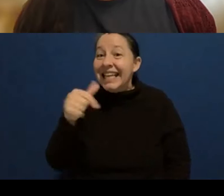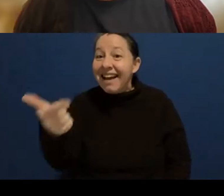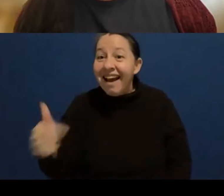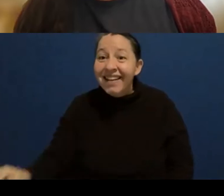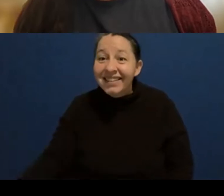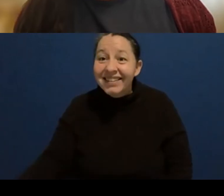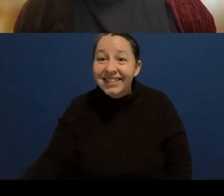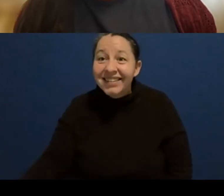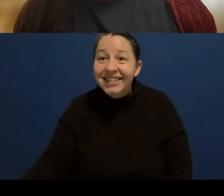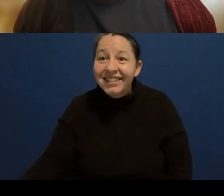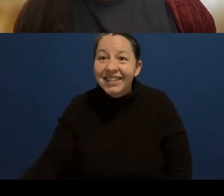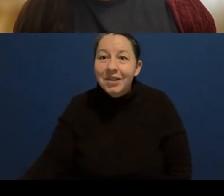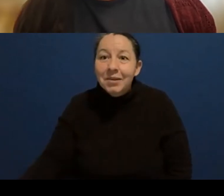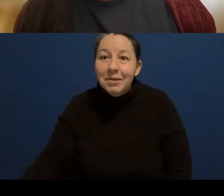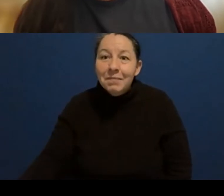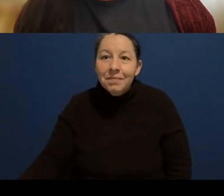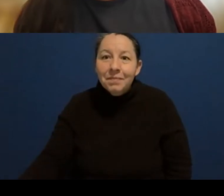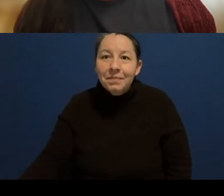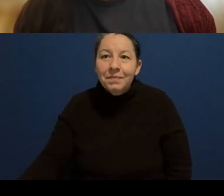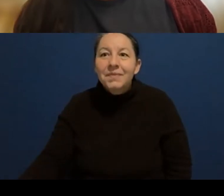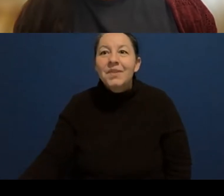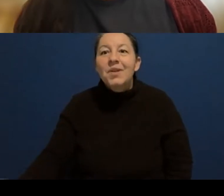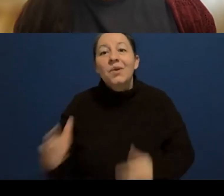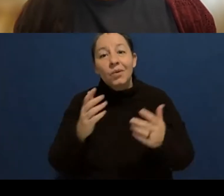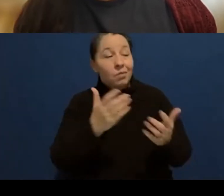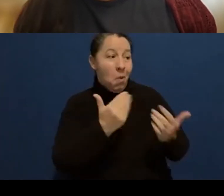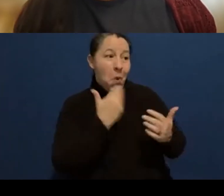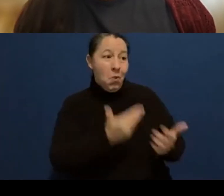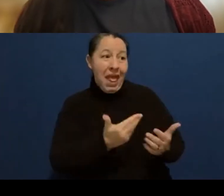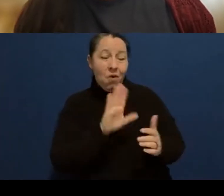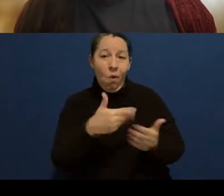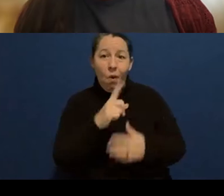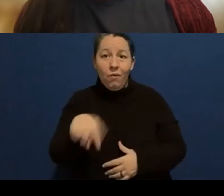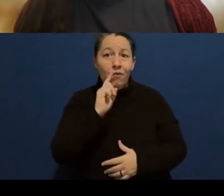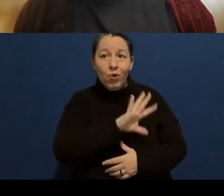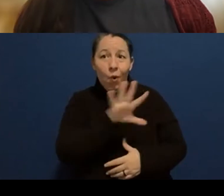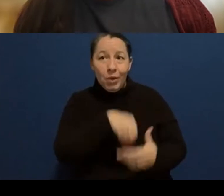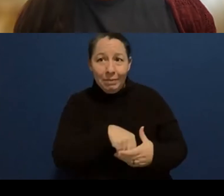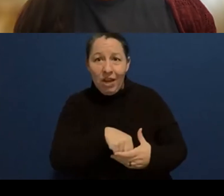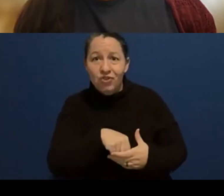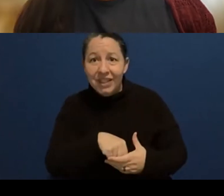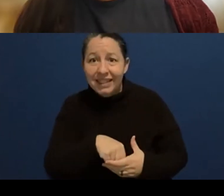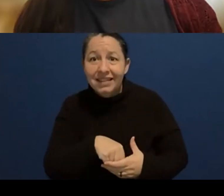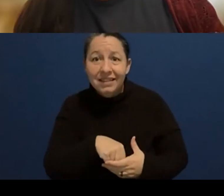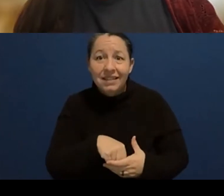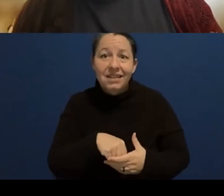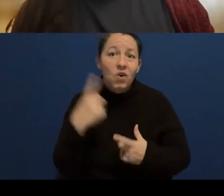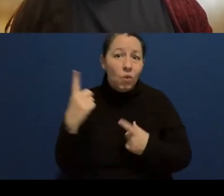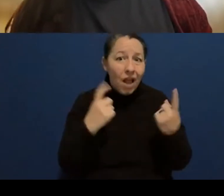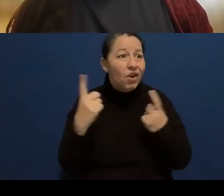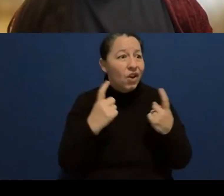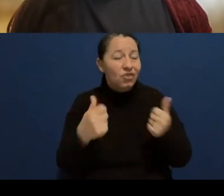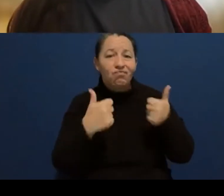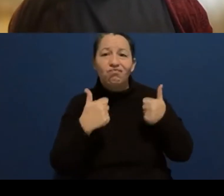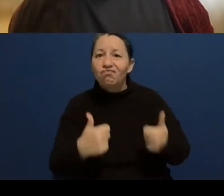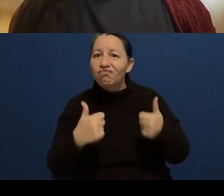We would like to thank everybody for their participation, and all of those questions are